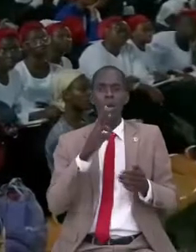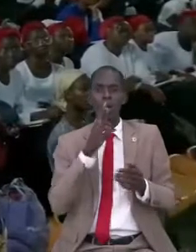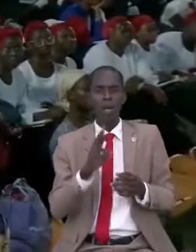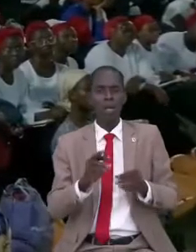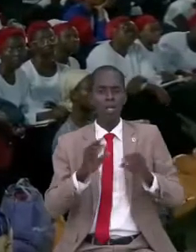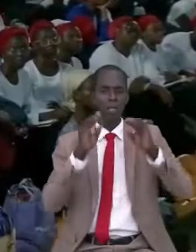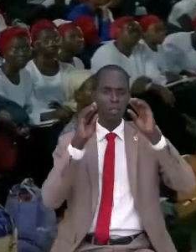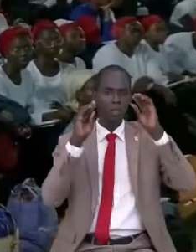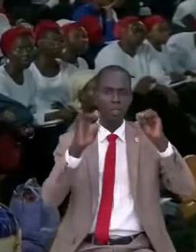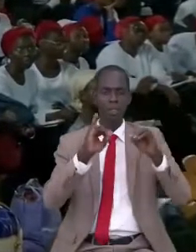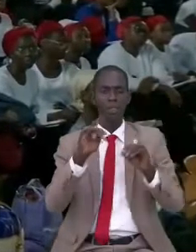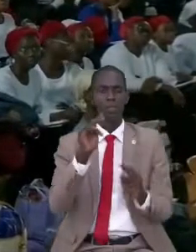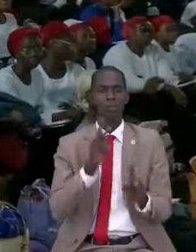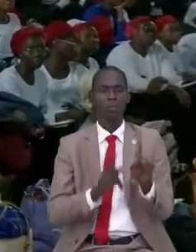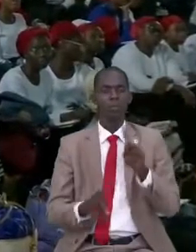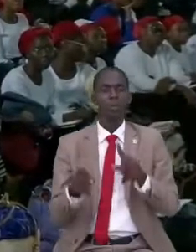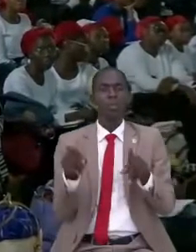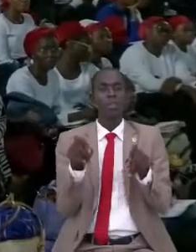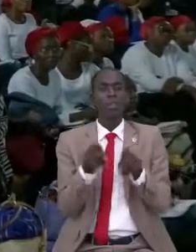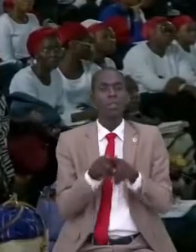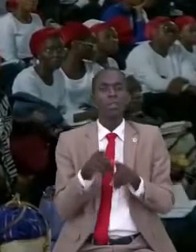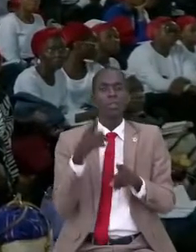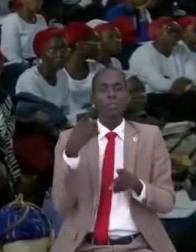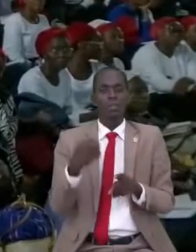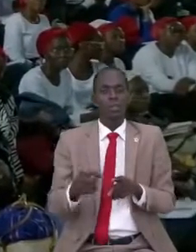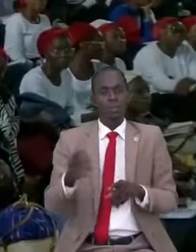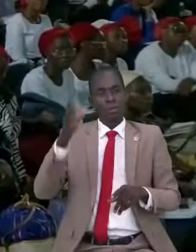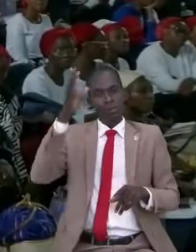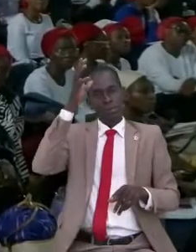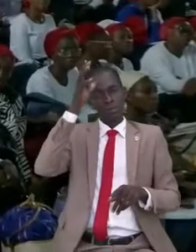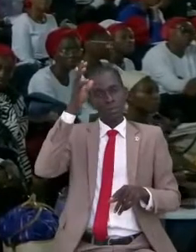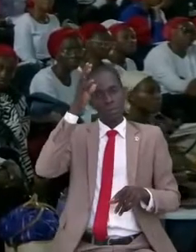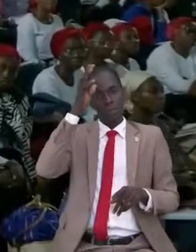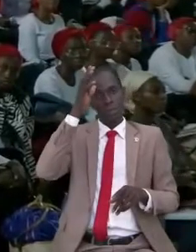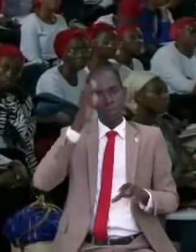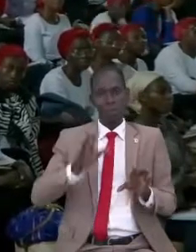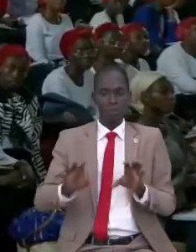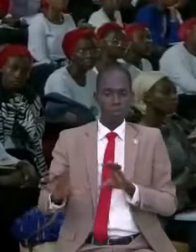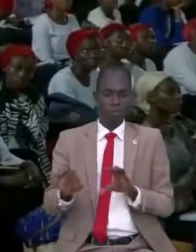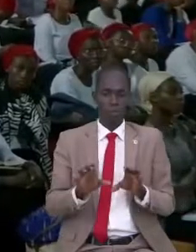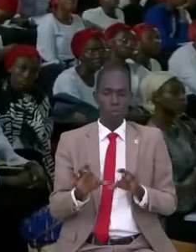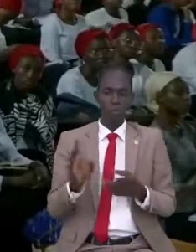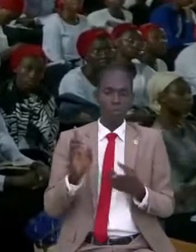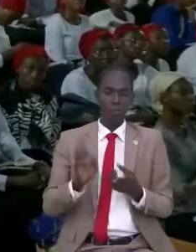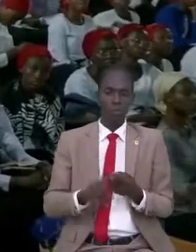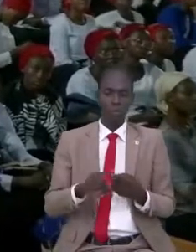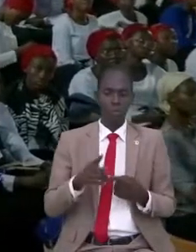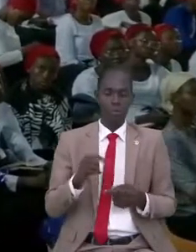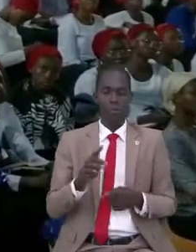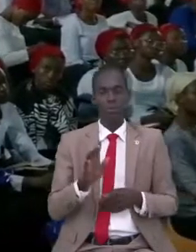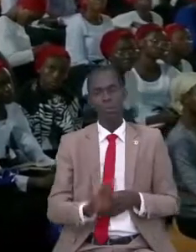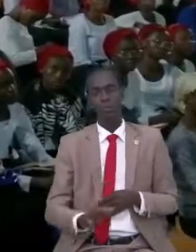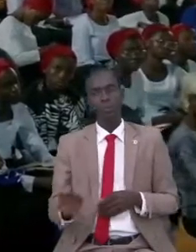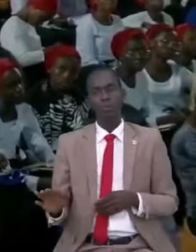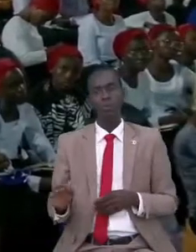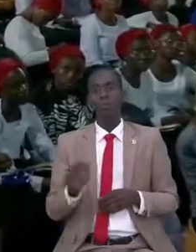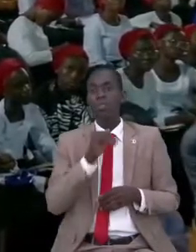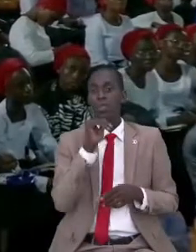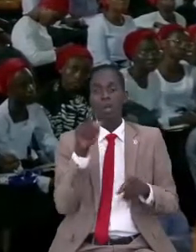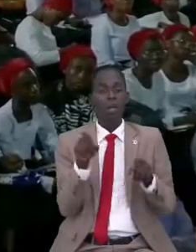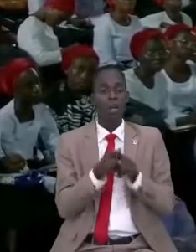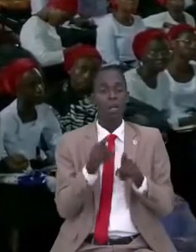people, as a father doth his children, not as a